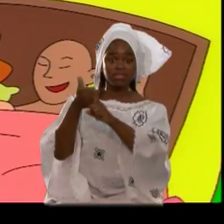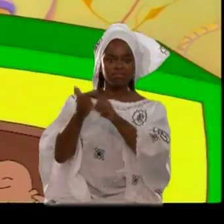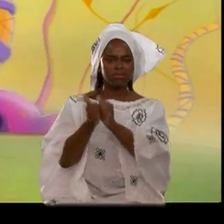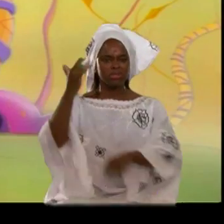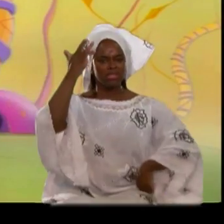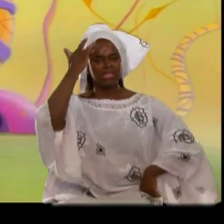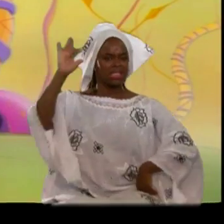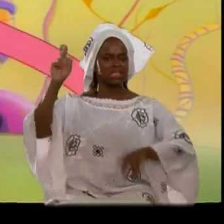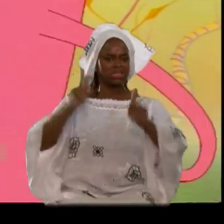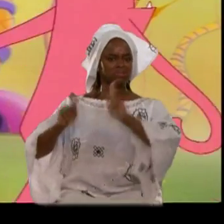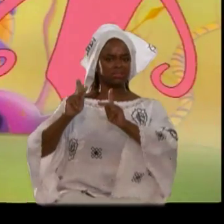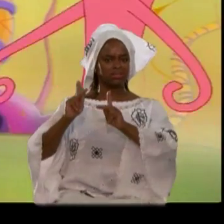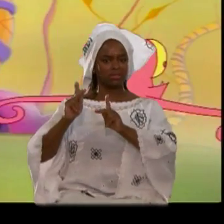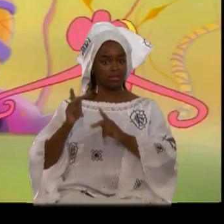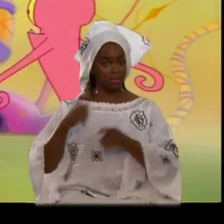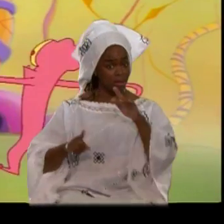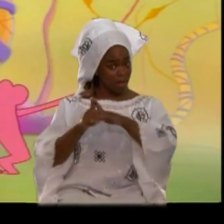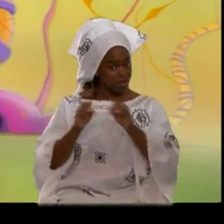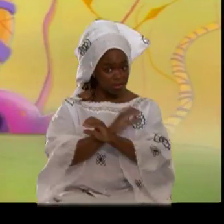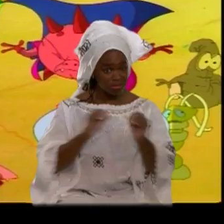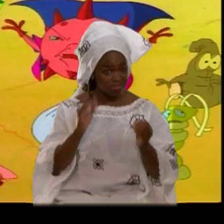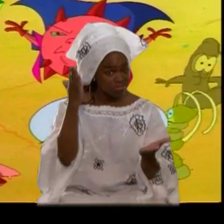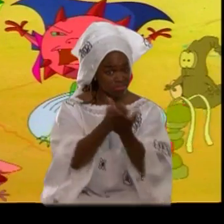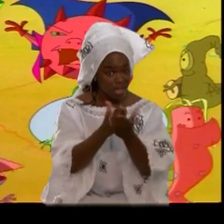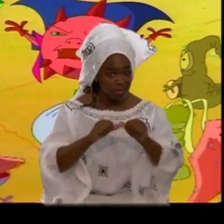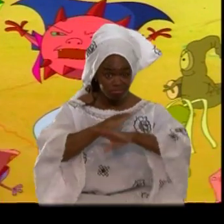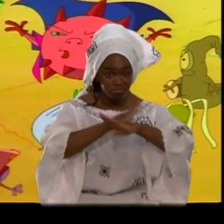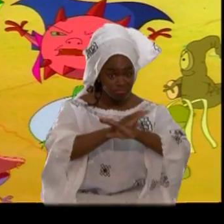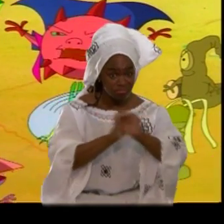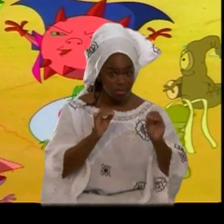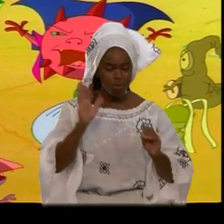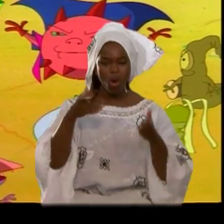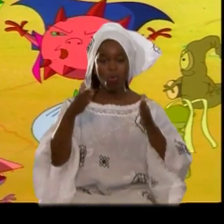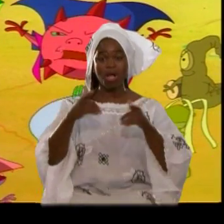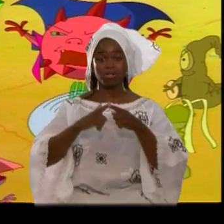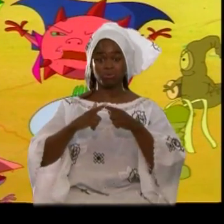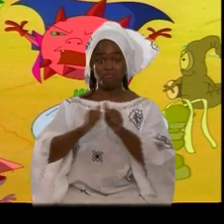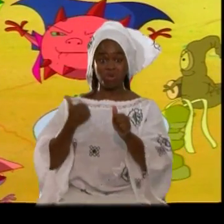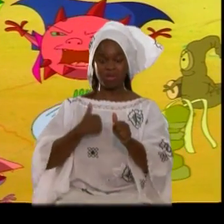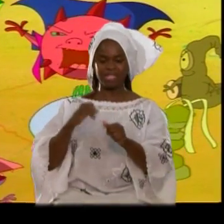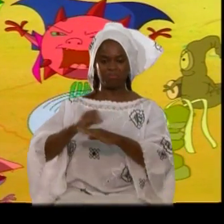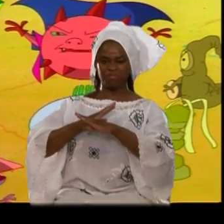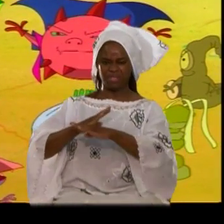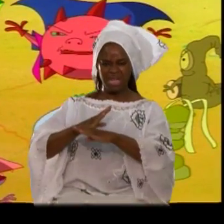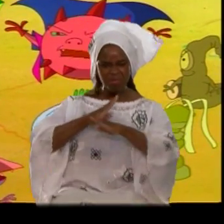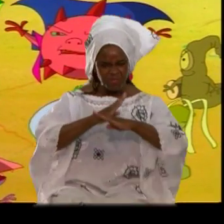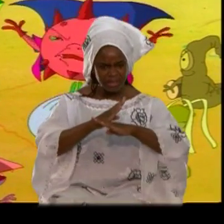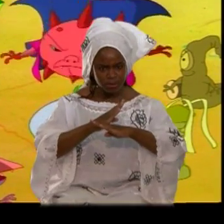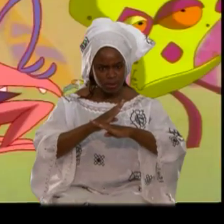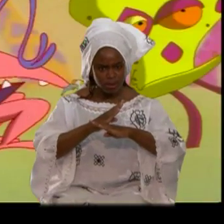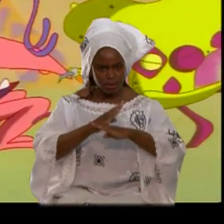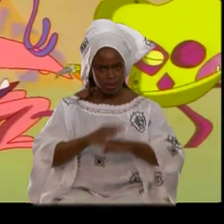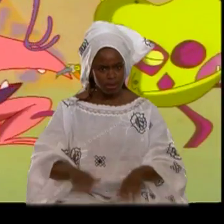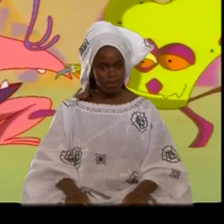condoms. The lethal weapon! But between you and me, do you think human beings will be able to follow these